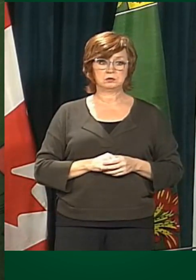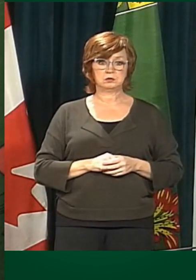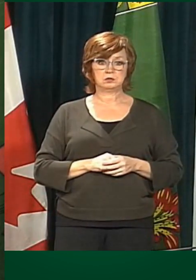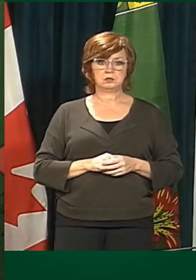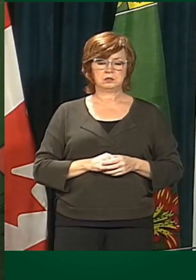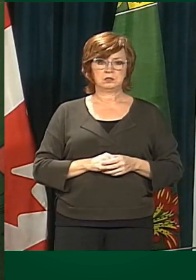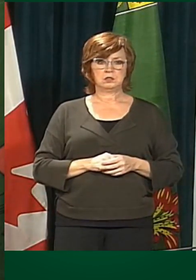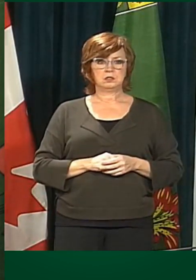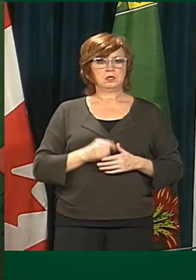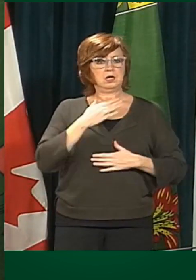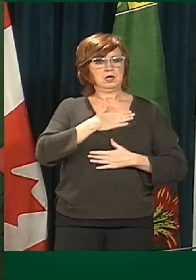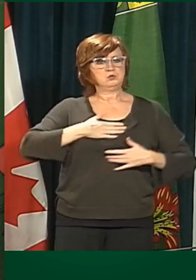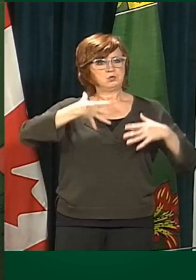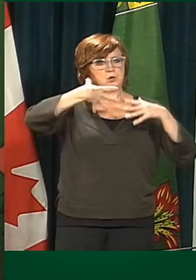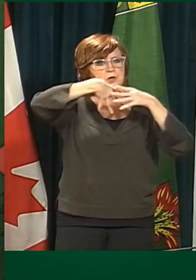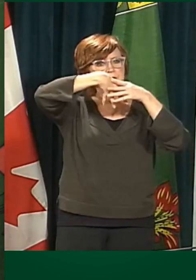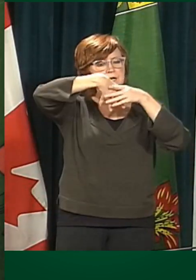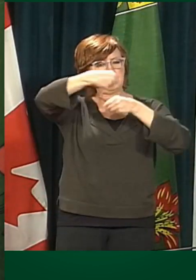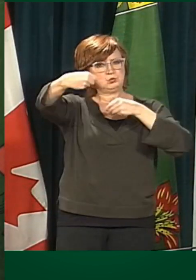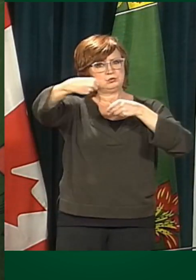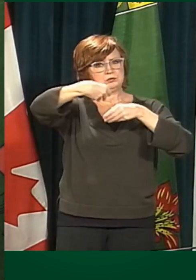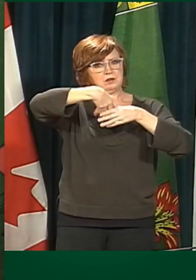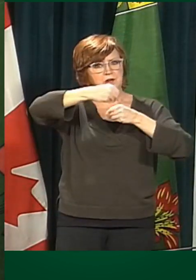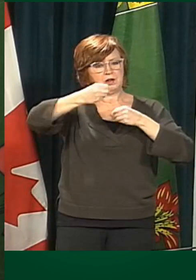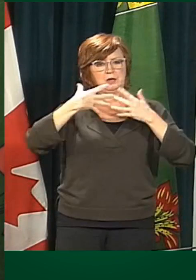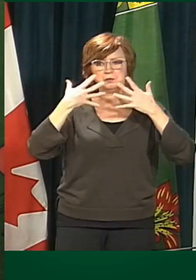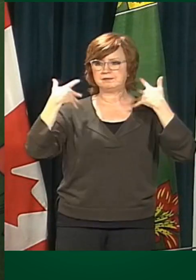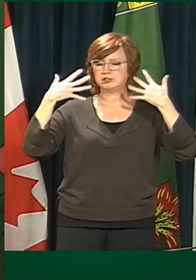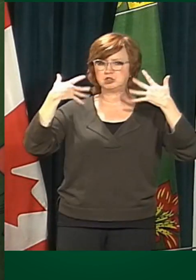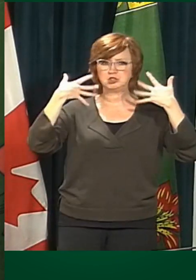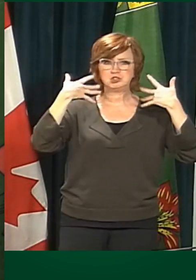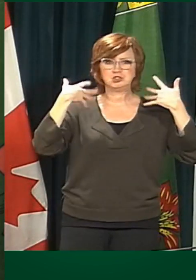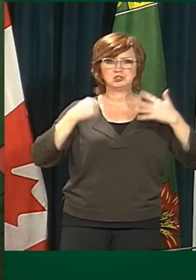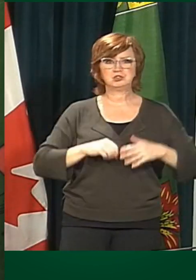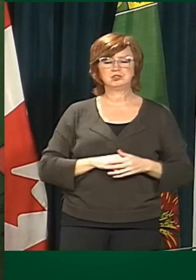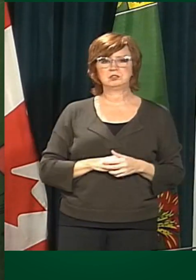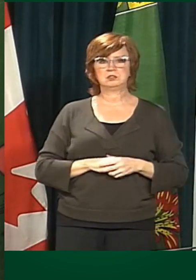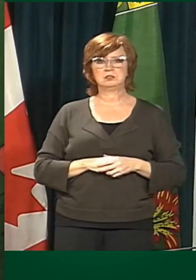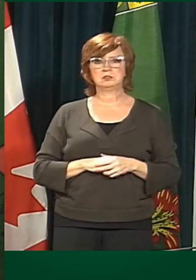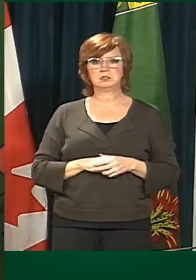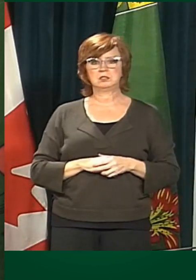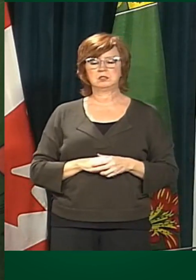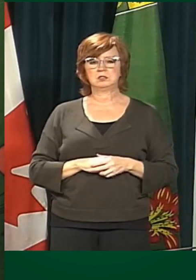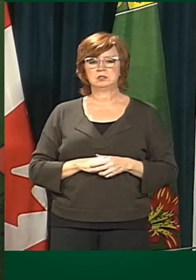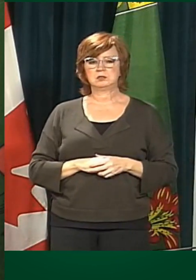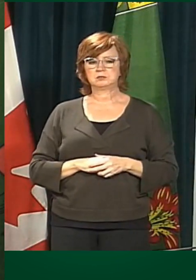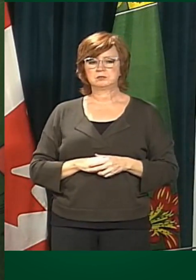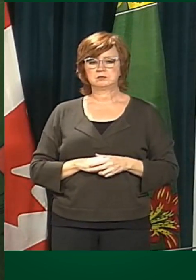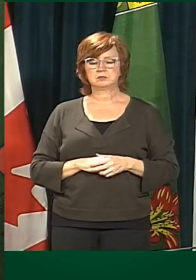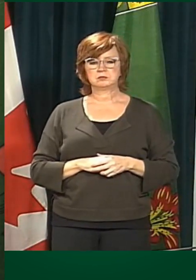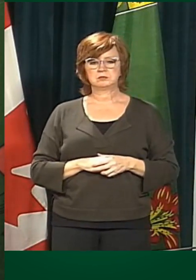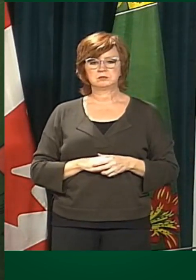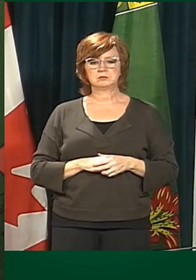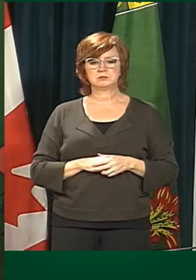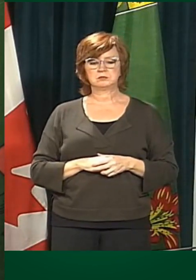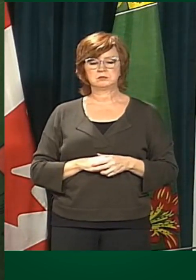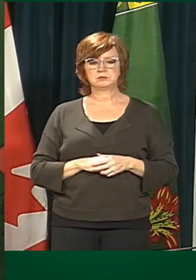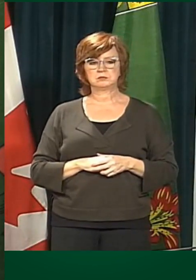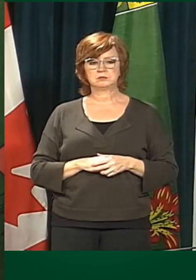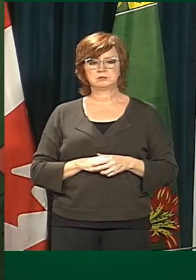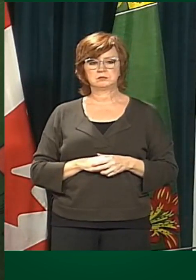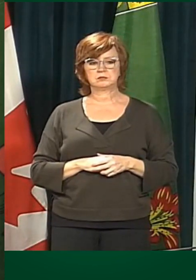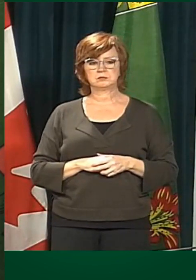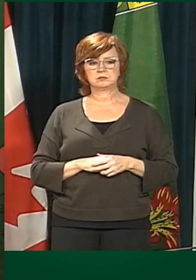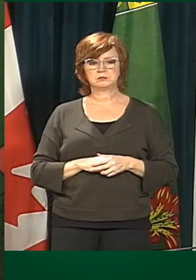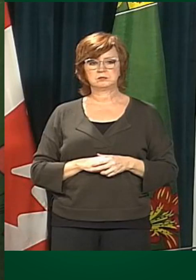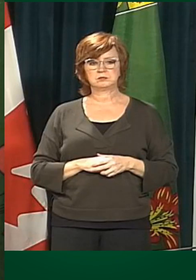being outdoors, even if you have, taking advantage of the ability to do a lot